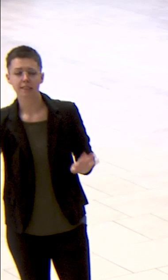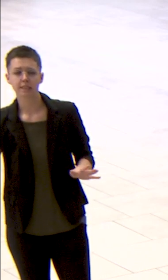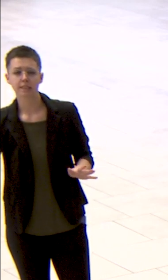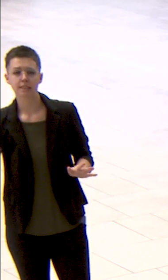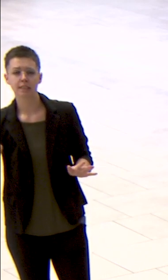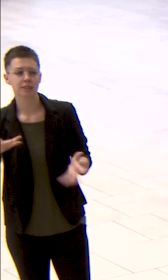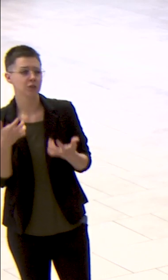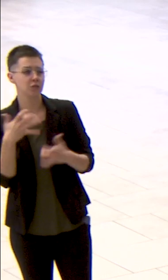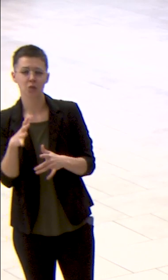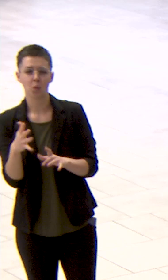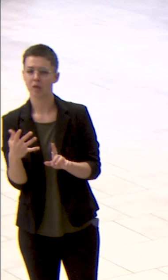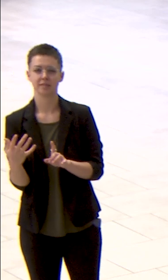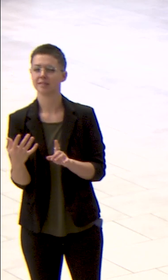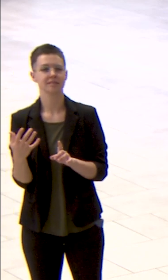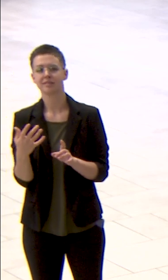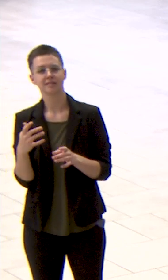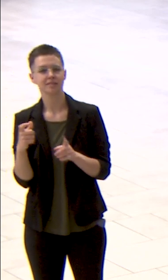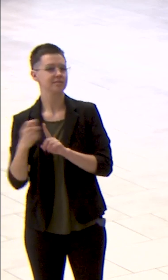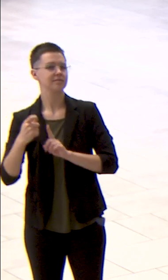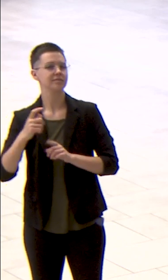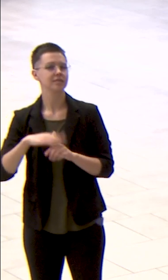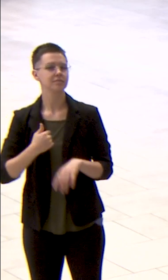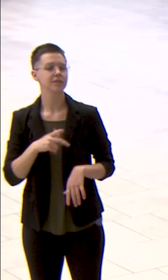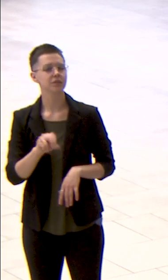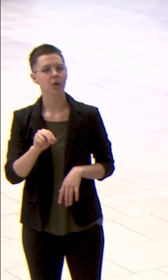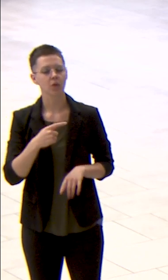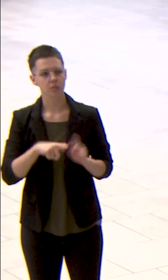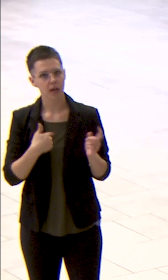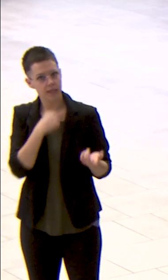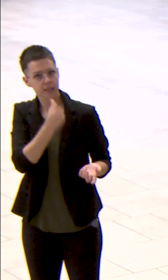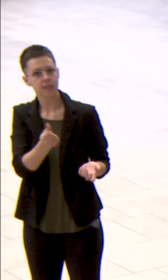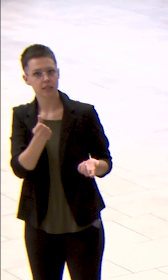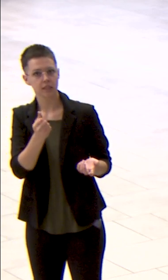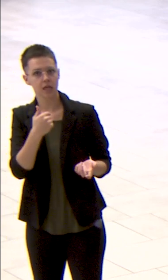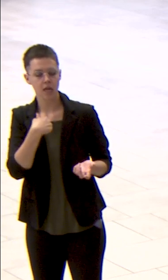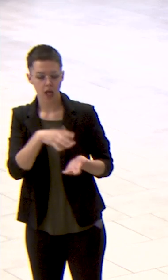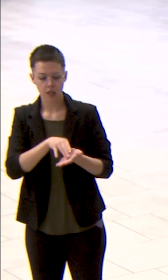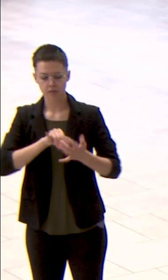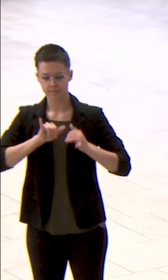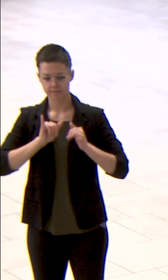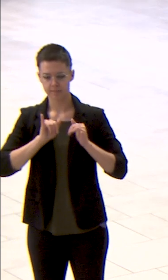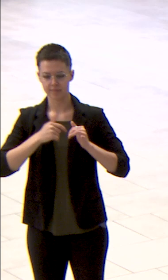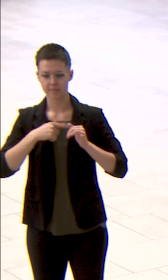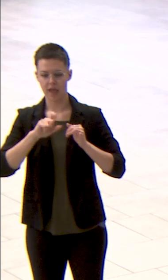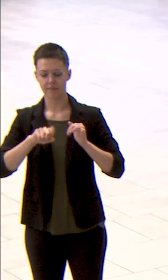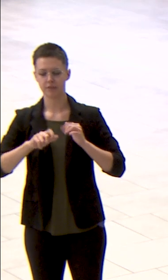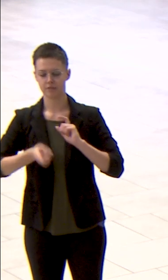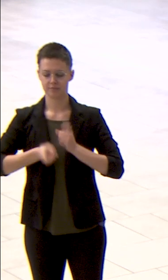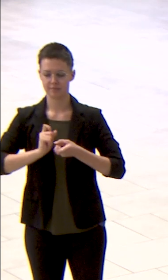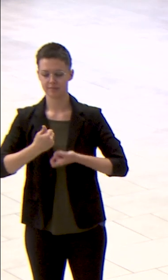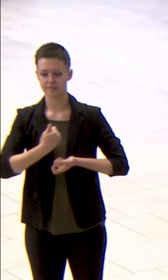Like you just don't want to go there, right? But I didn't. And I learned that it takes calibration because